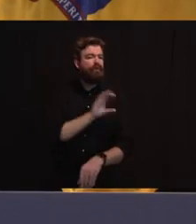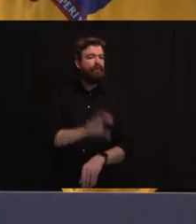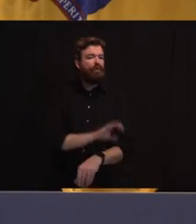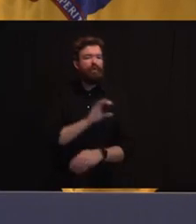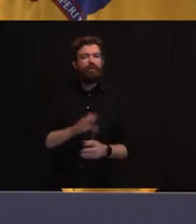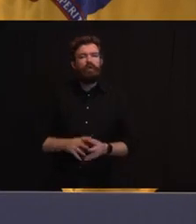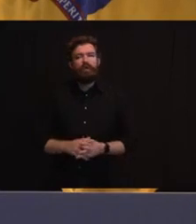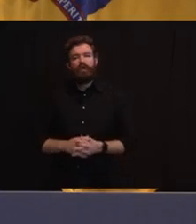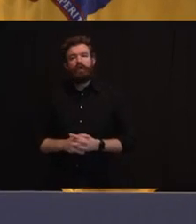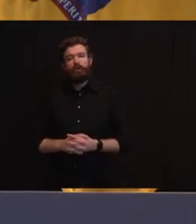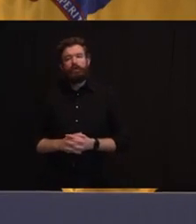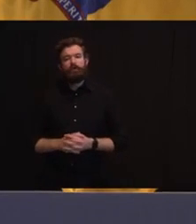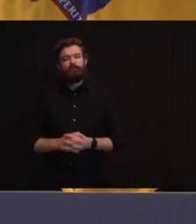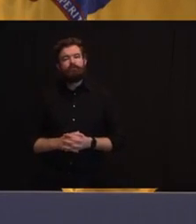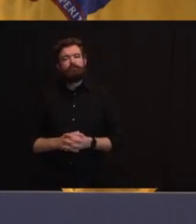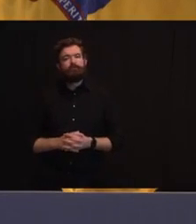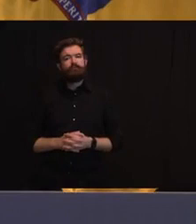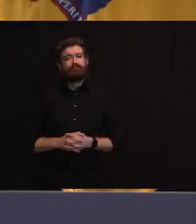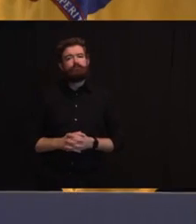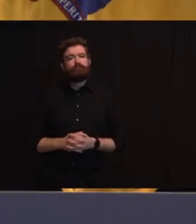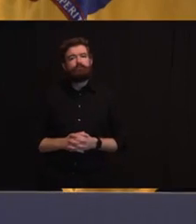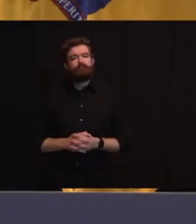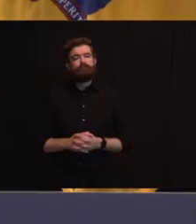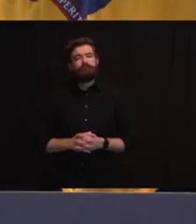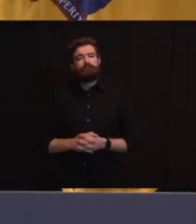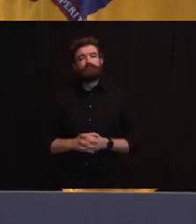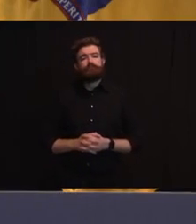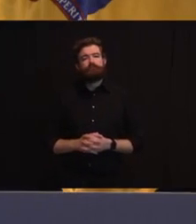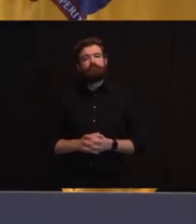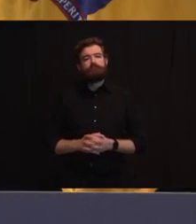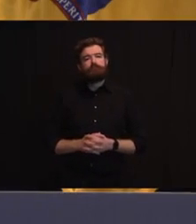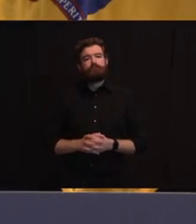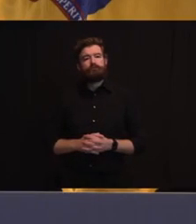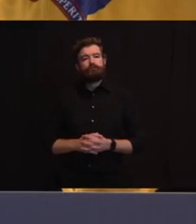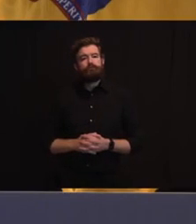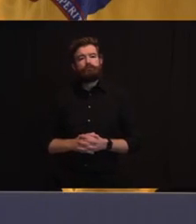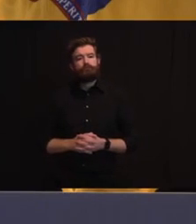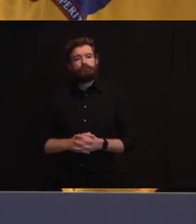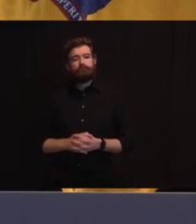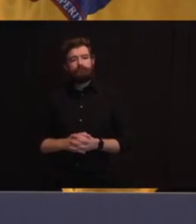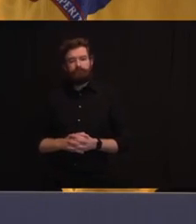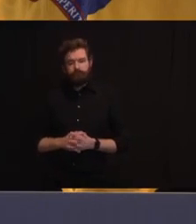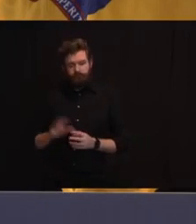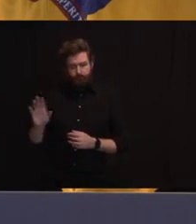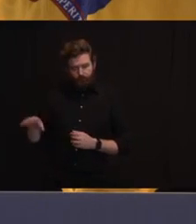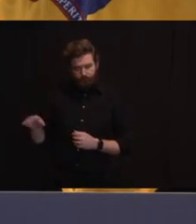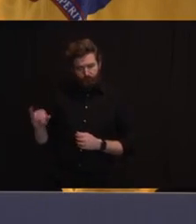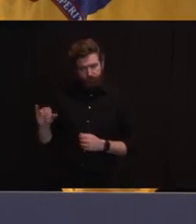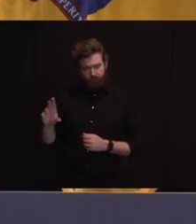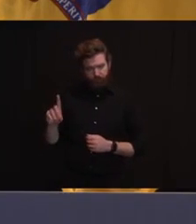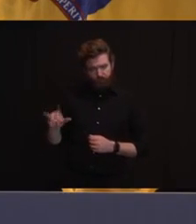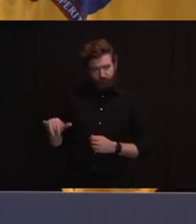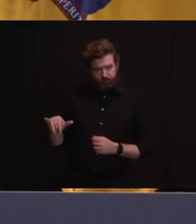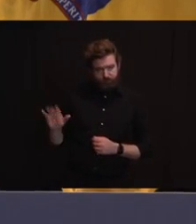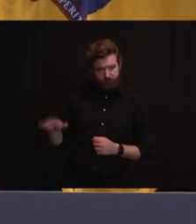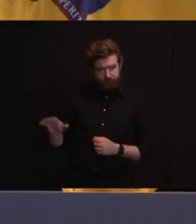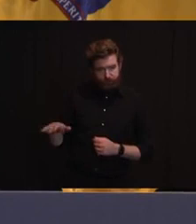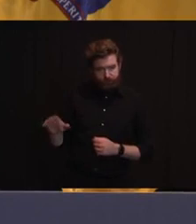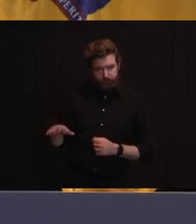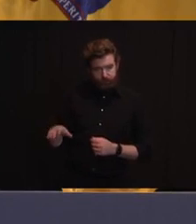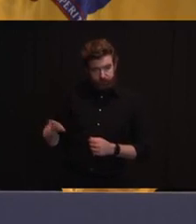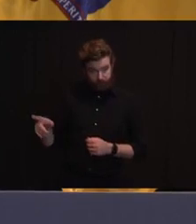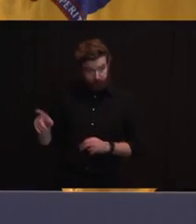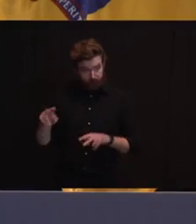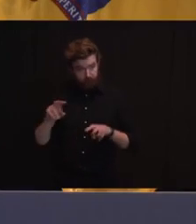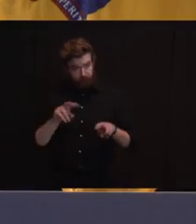now while Judy's answering, and I'll bark it out. And Judy, I know you've been focused intently on the racial inequities